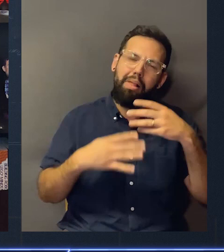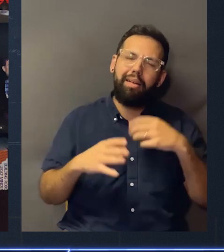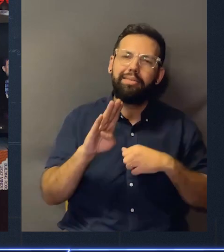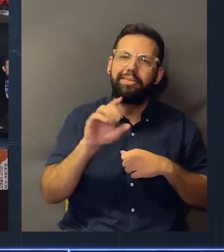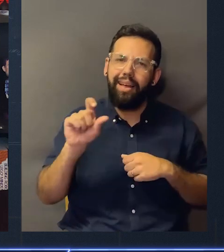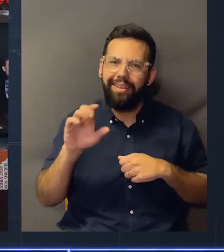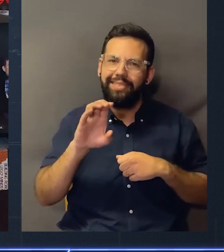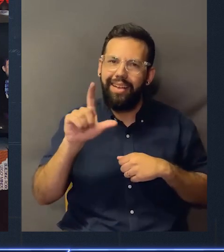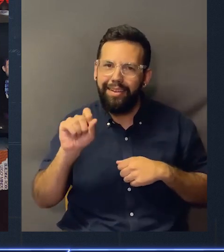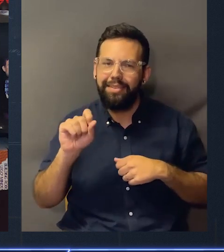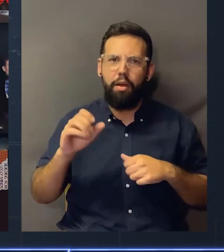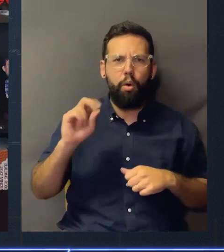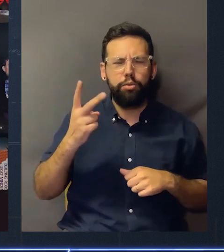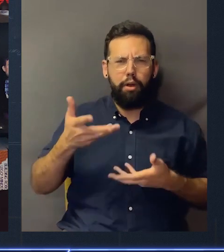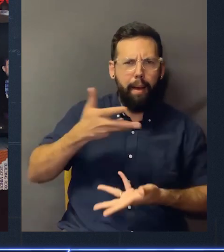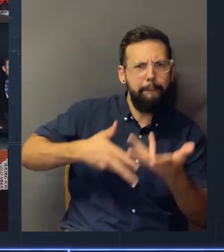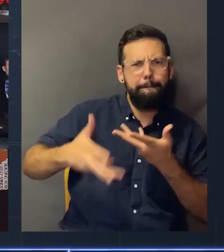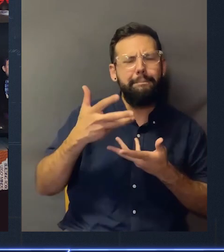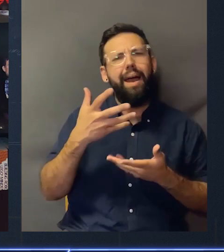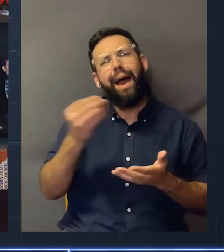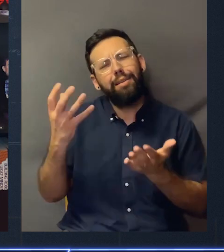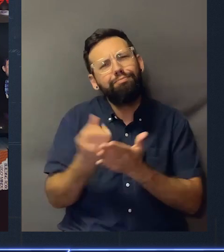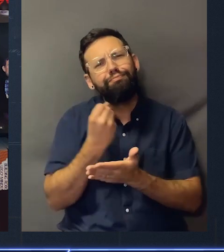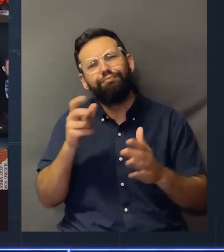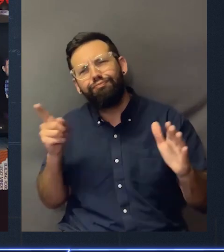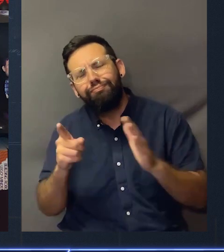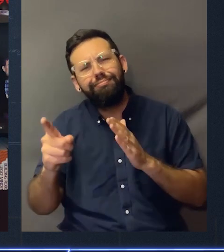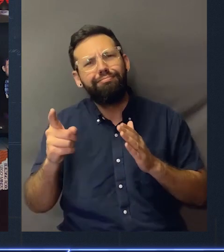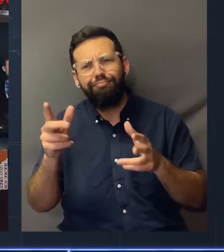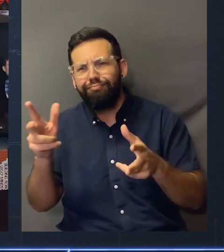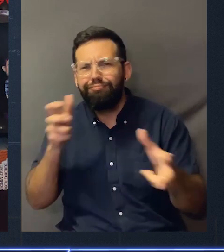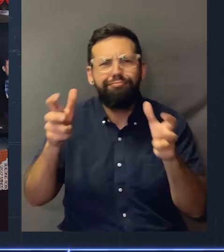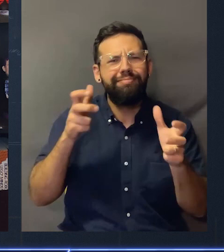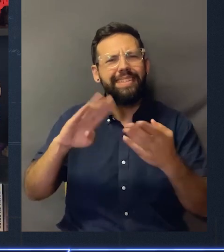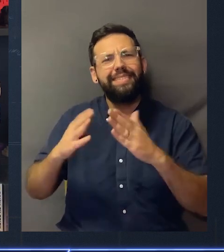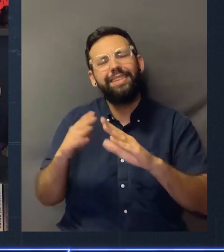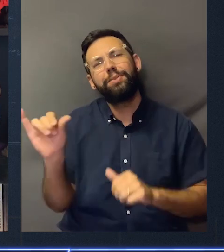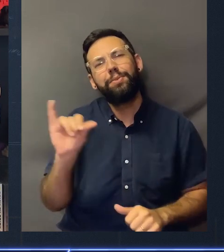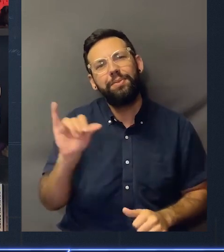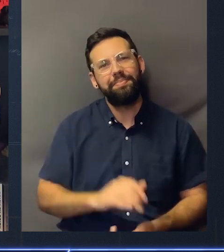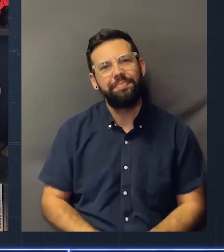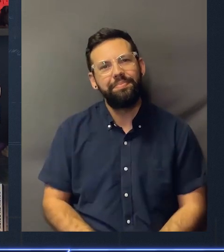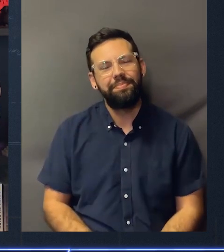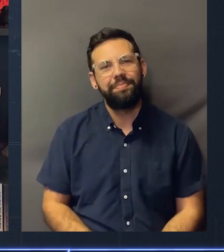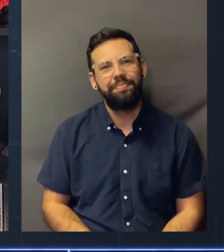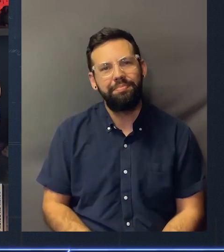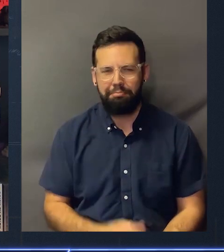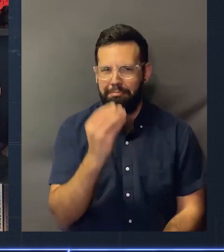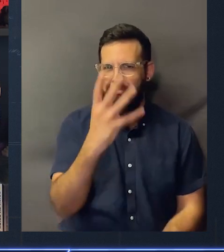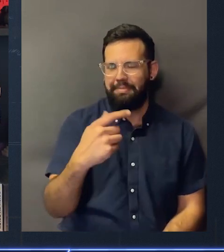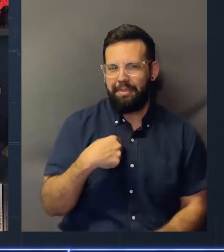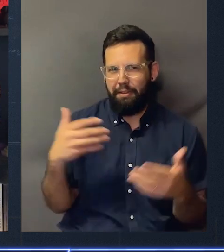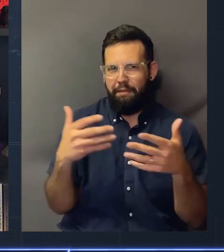additional oxygen around. Great time to just relax and get to know the city a little bit. Now, I have a little bit